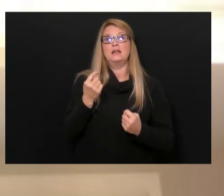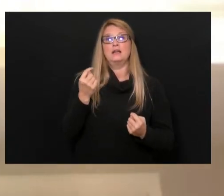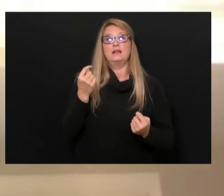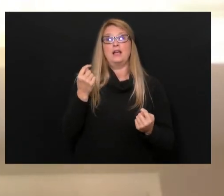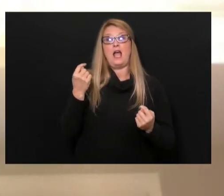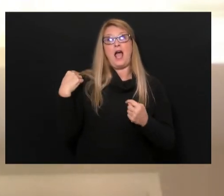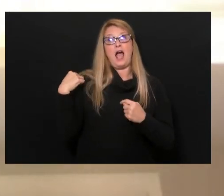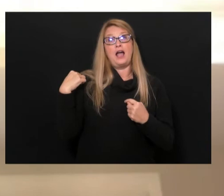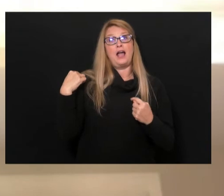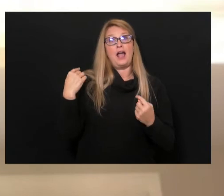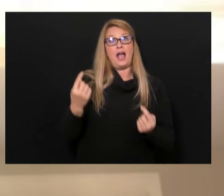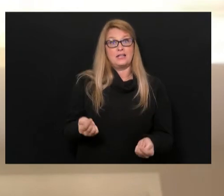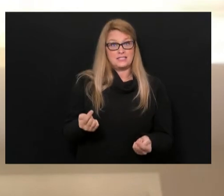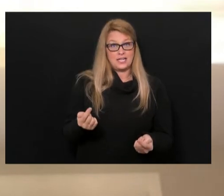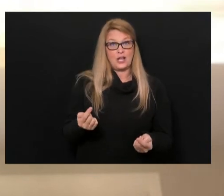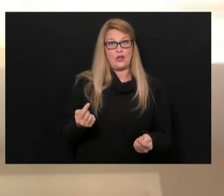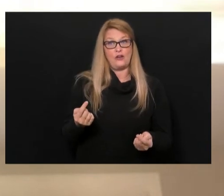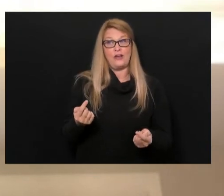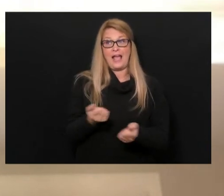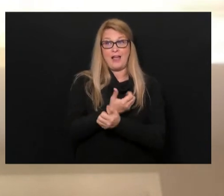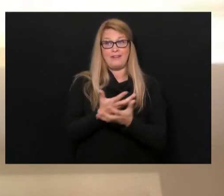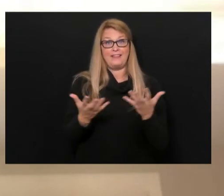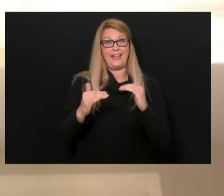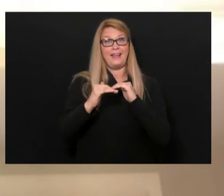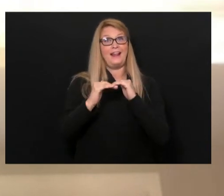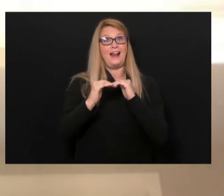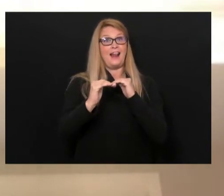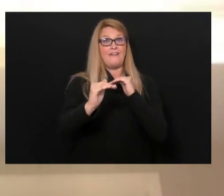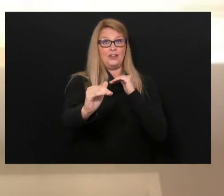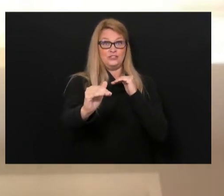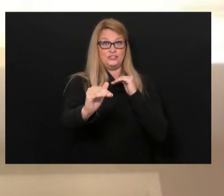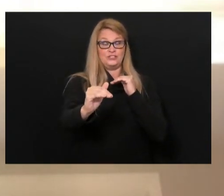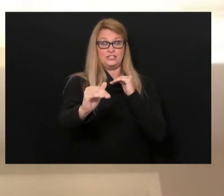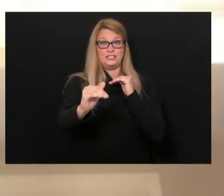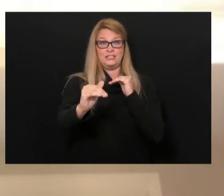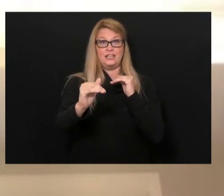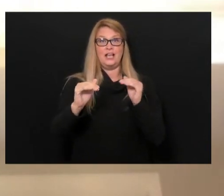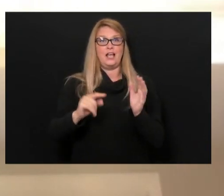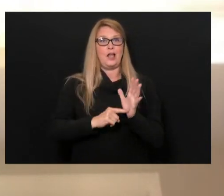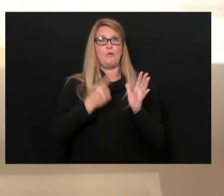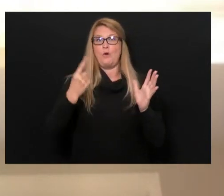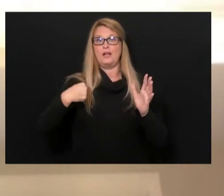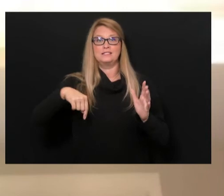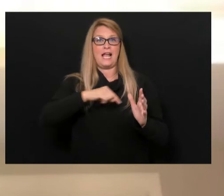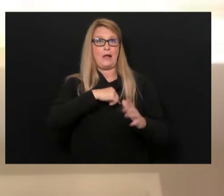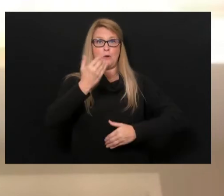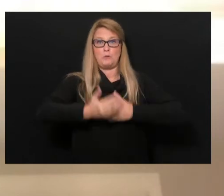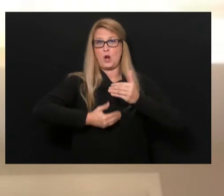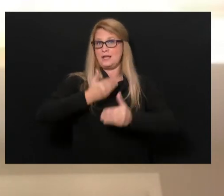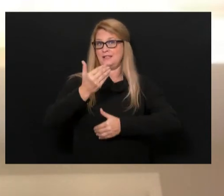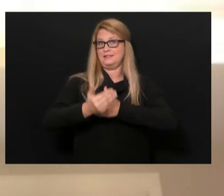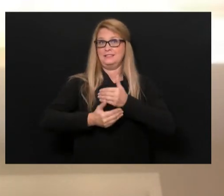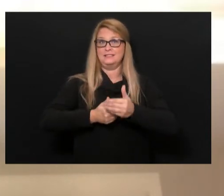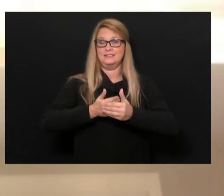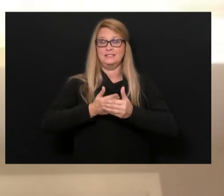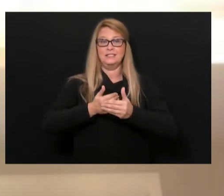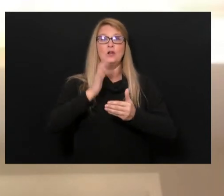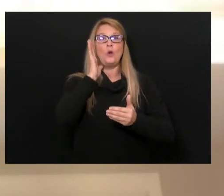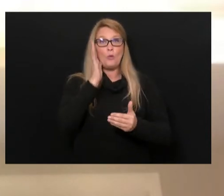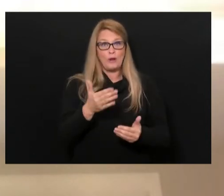this levels itself out as we get the processes in place, there will